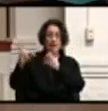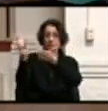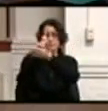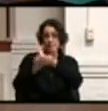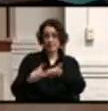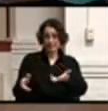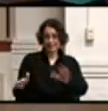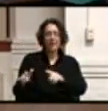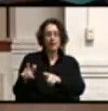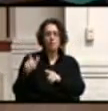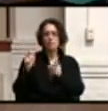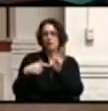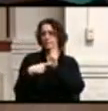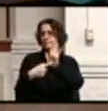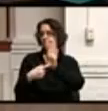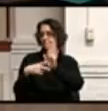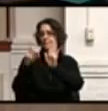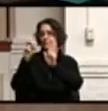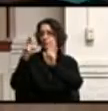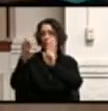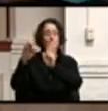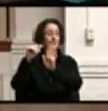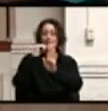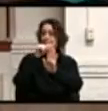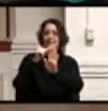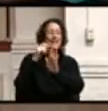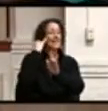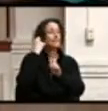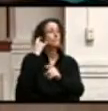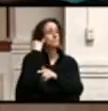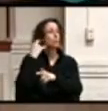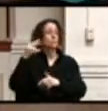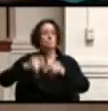happy about that, that's not to the Select Board. So